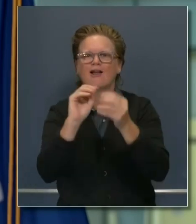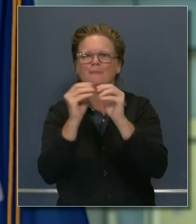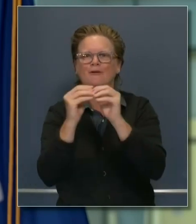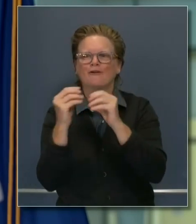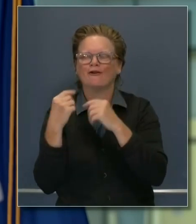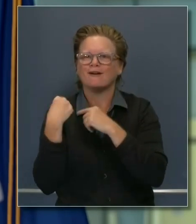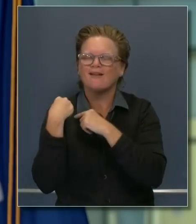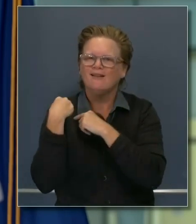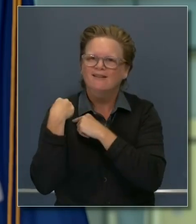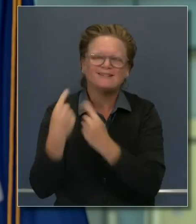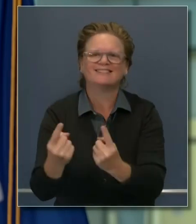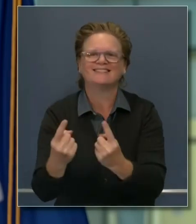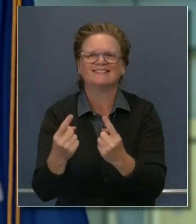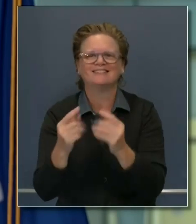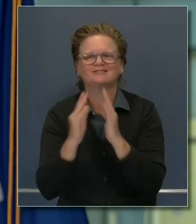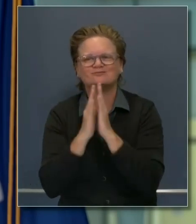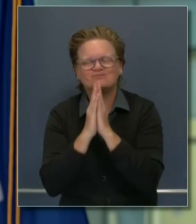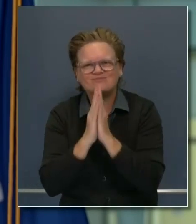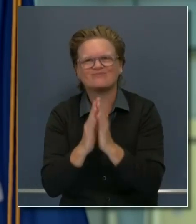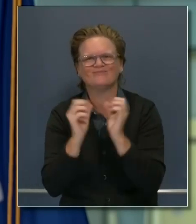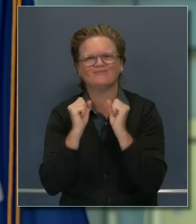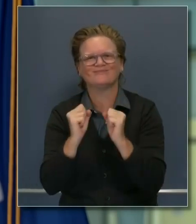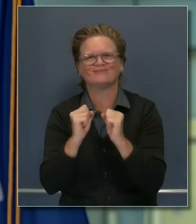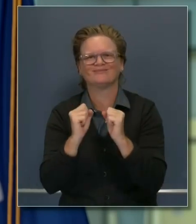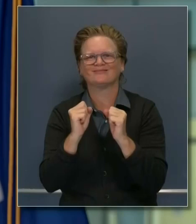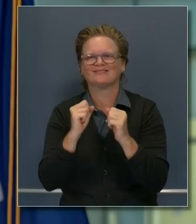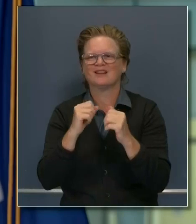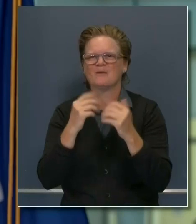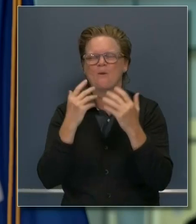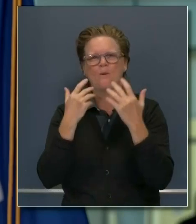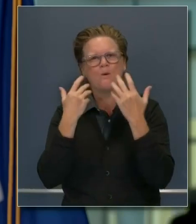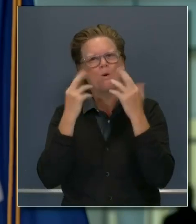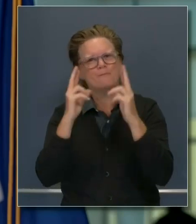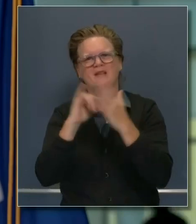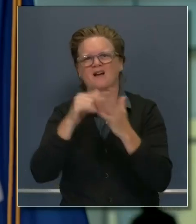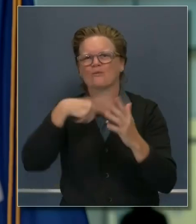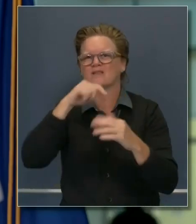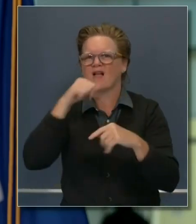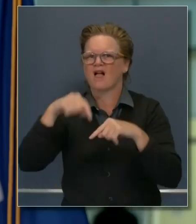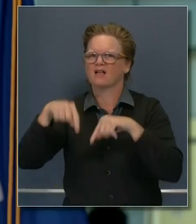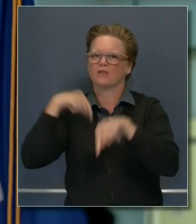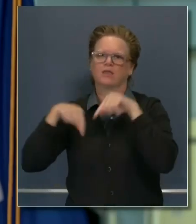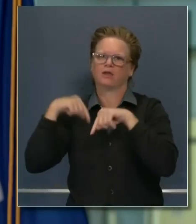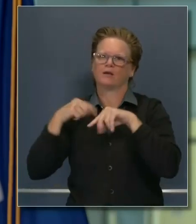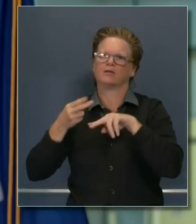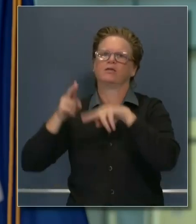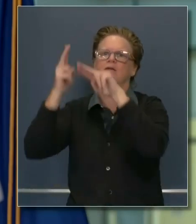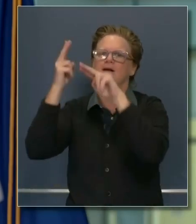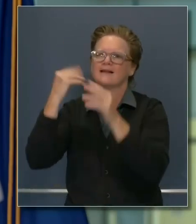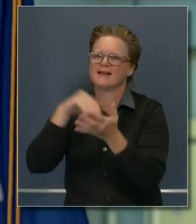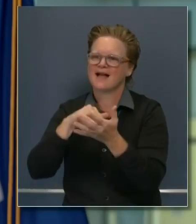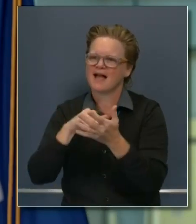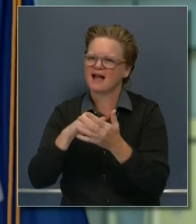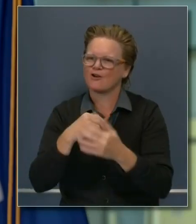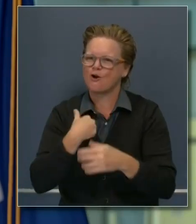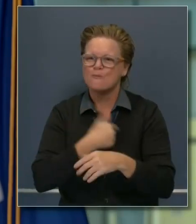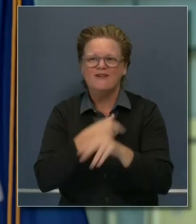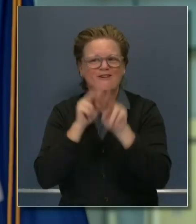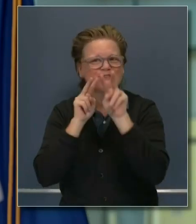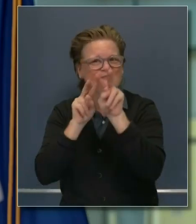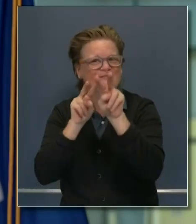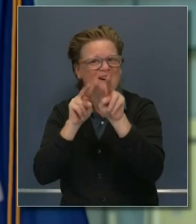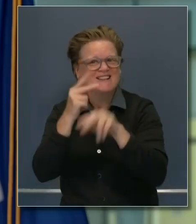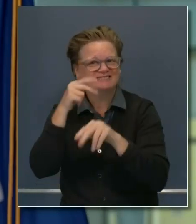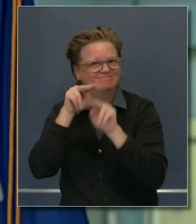increase. Again, not where we need to see either number. Look forward tomorrow to hearing Dr. Galley update us on our tiered